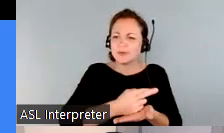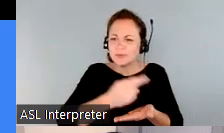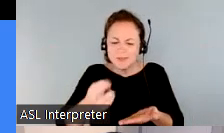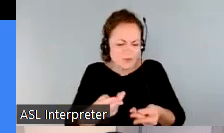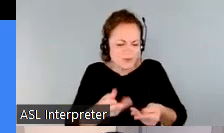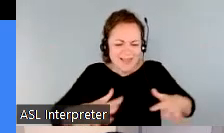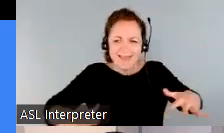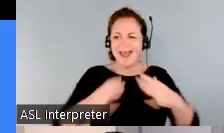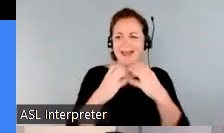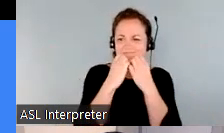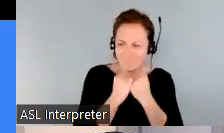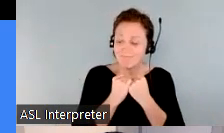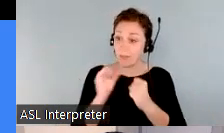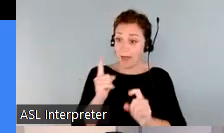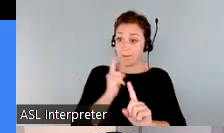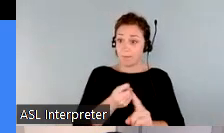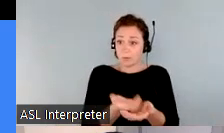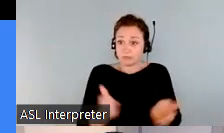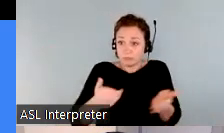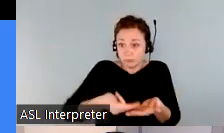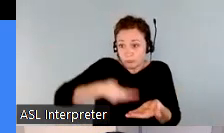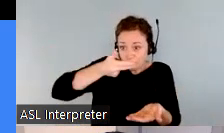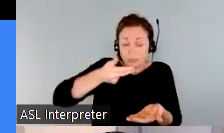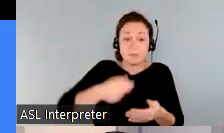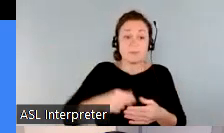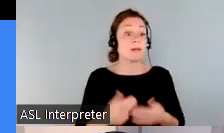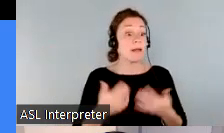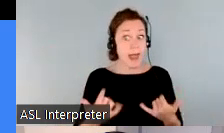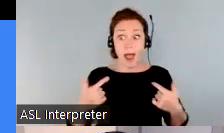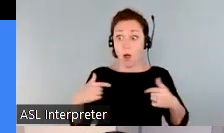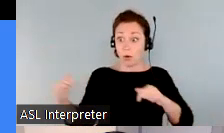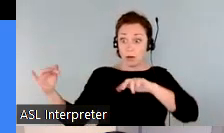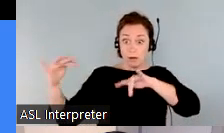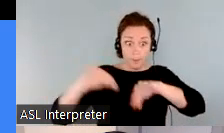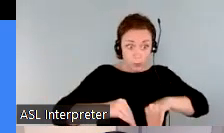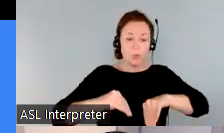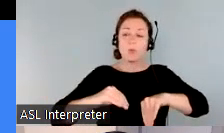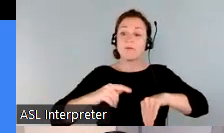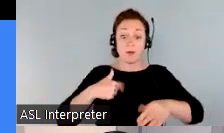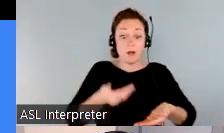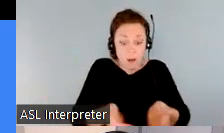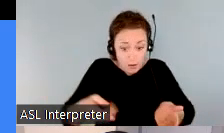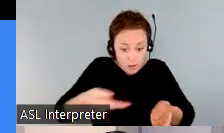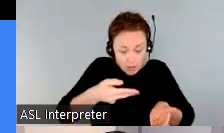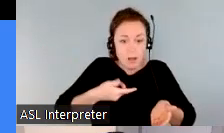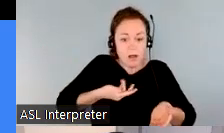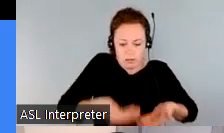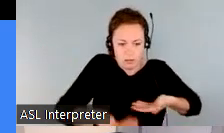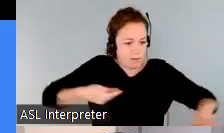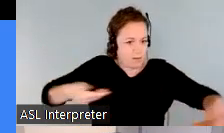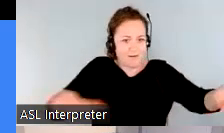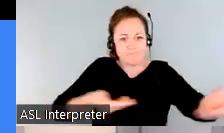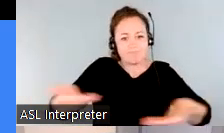nations and all settlers, including each of us, are invited into this agreement in the spirit of respect, peace, and